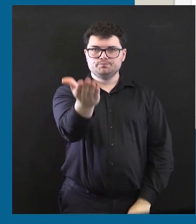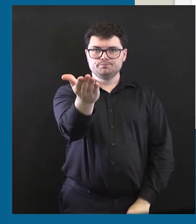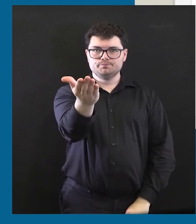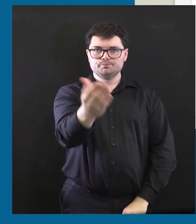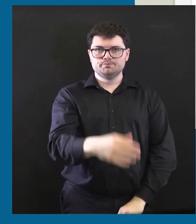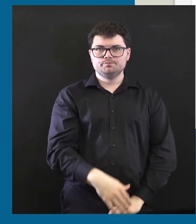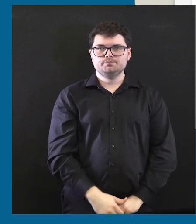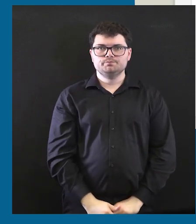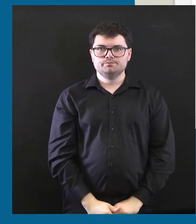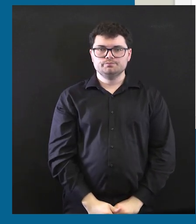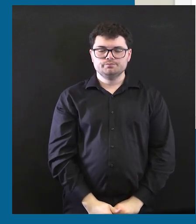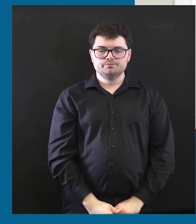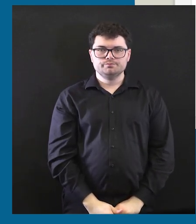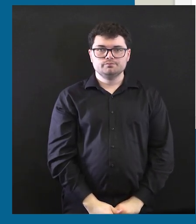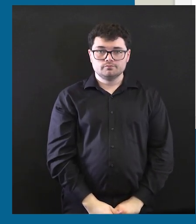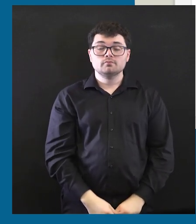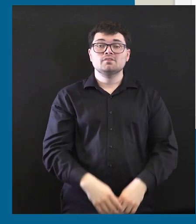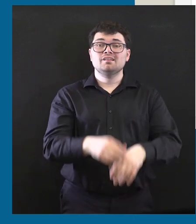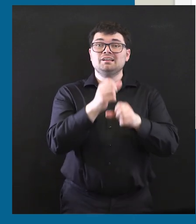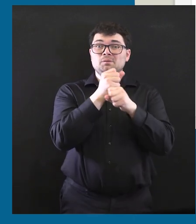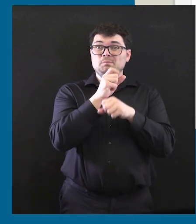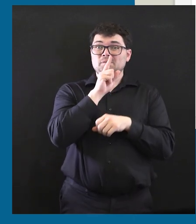form.